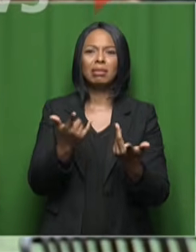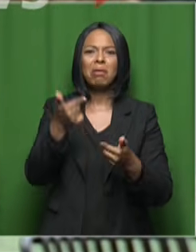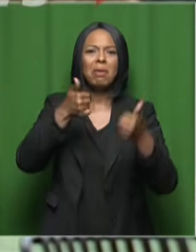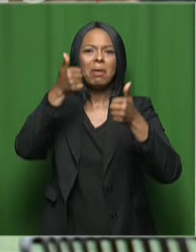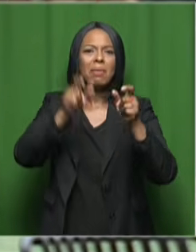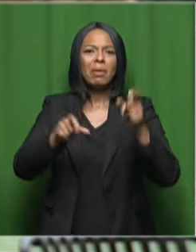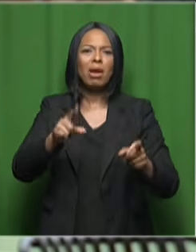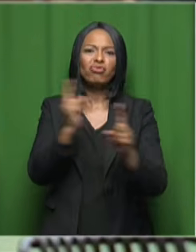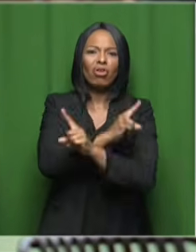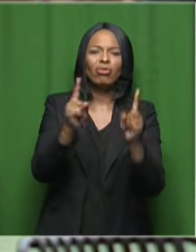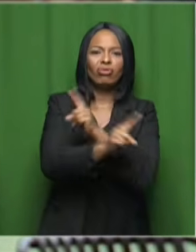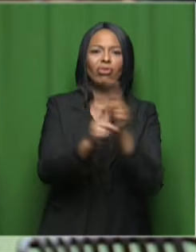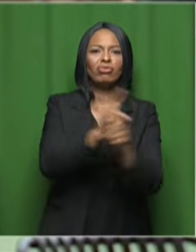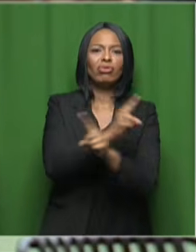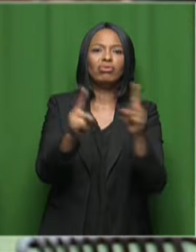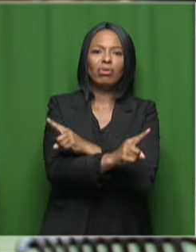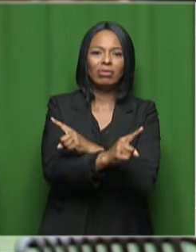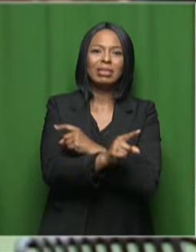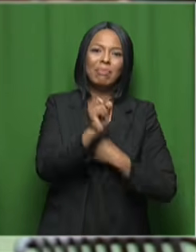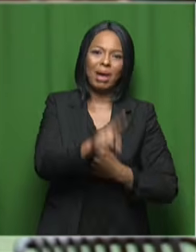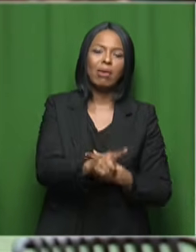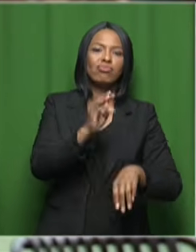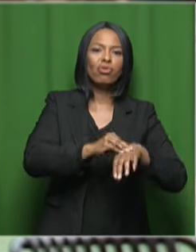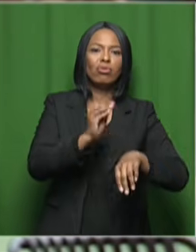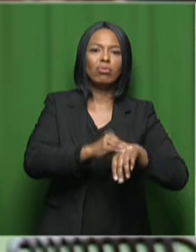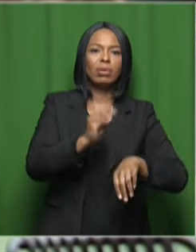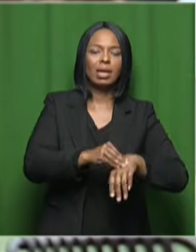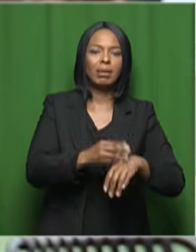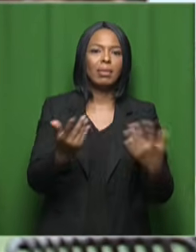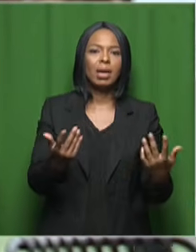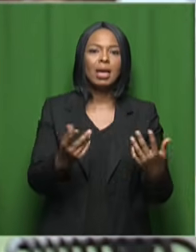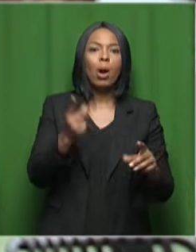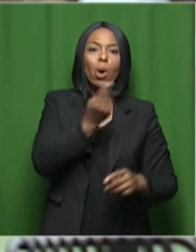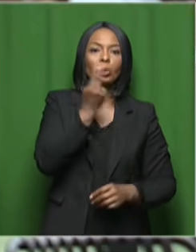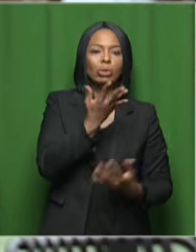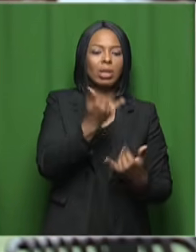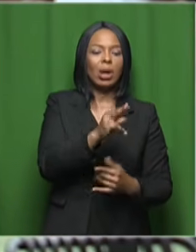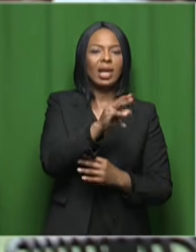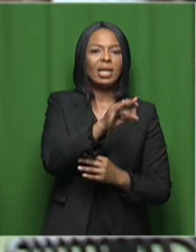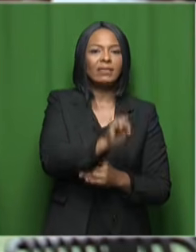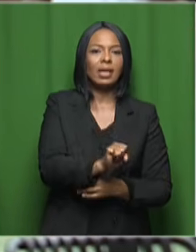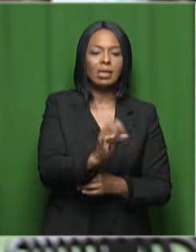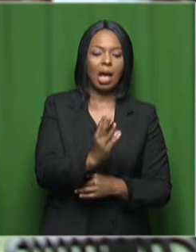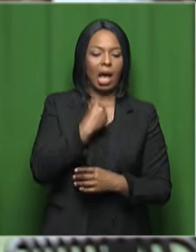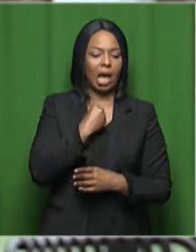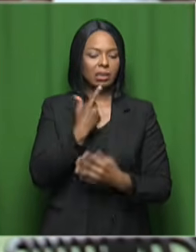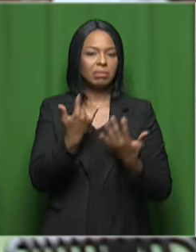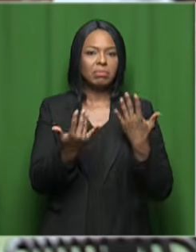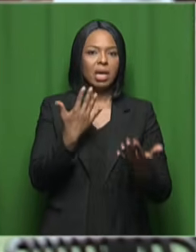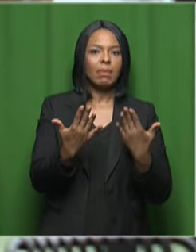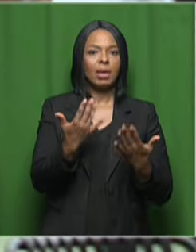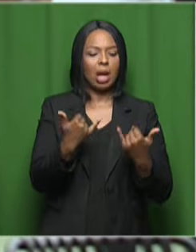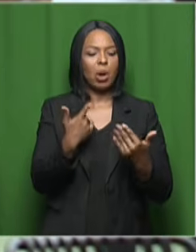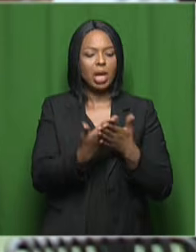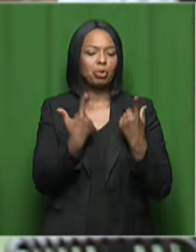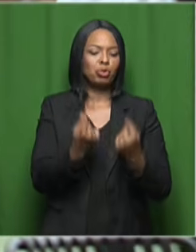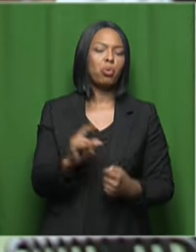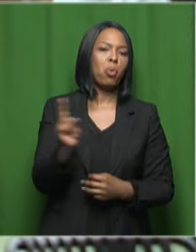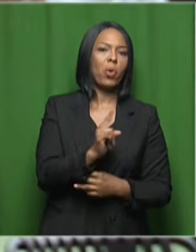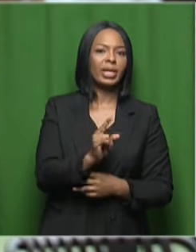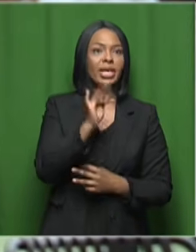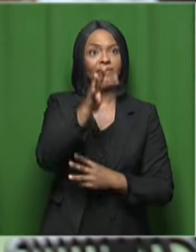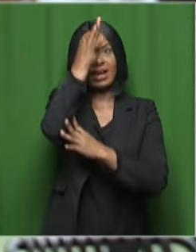the stakeholders, that's where the problem is. Landlords are not consulted, are not asked to say, what can we do if government